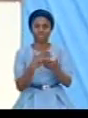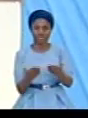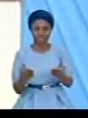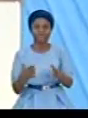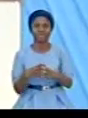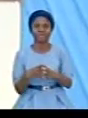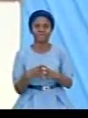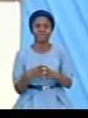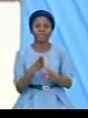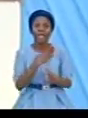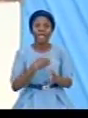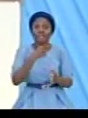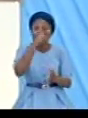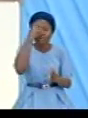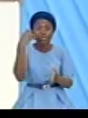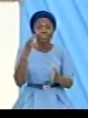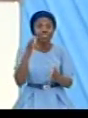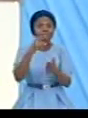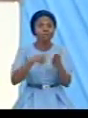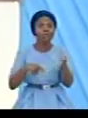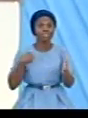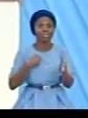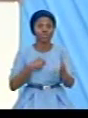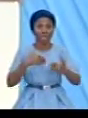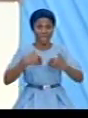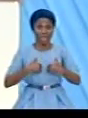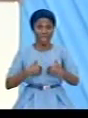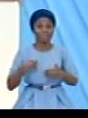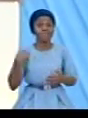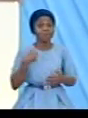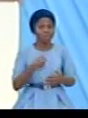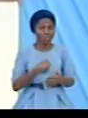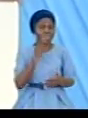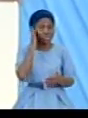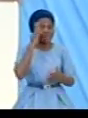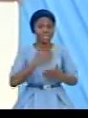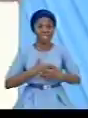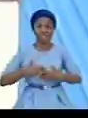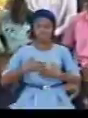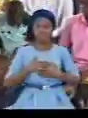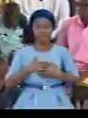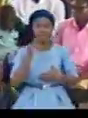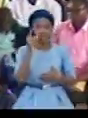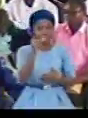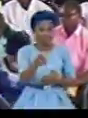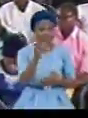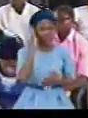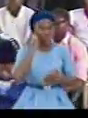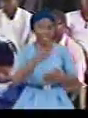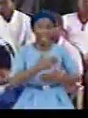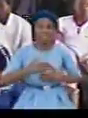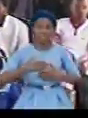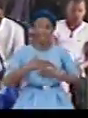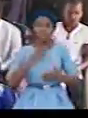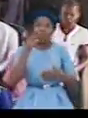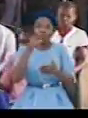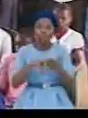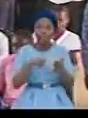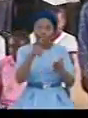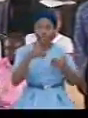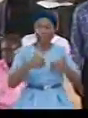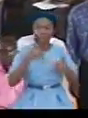And because of what we have, you are going to enjoy what you have. Nobody will hinder you